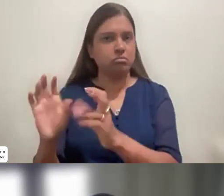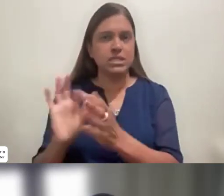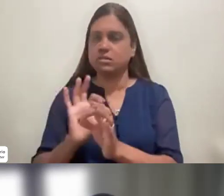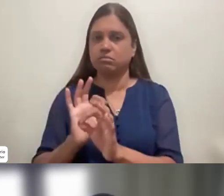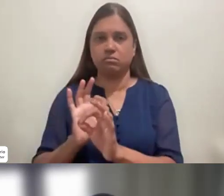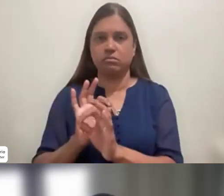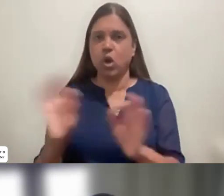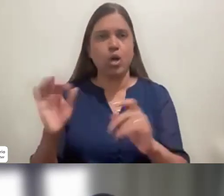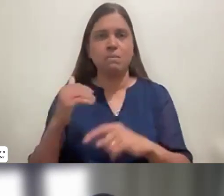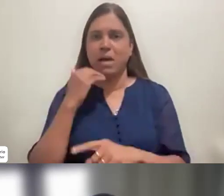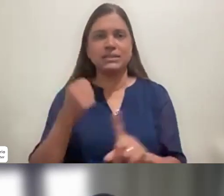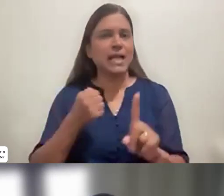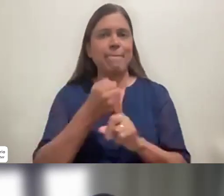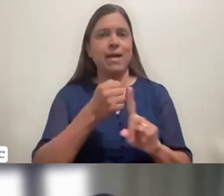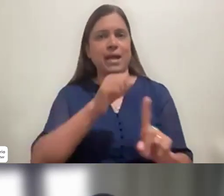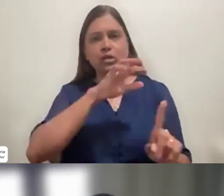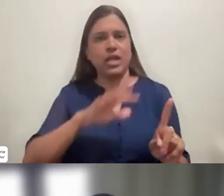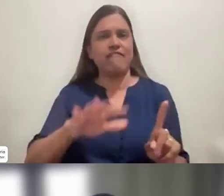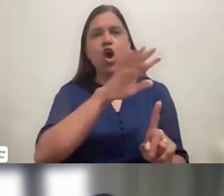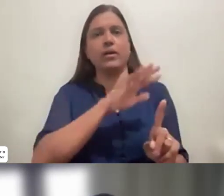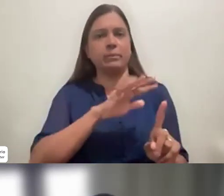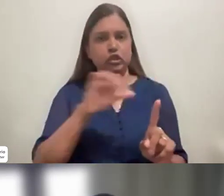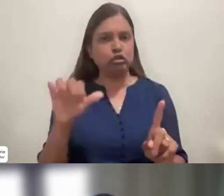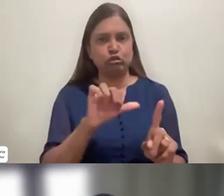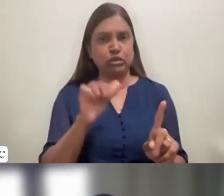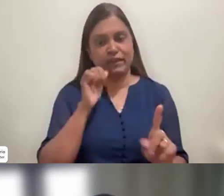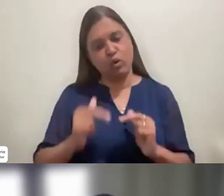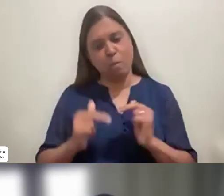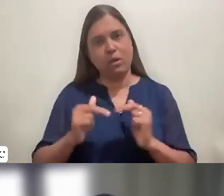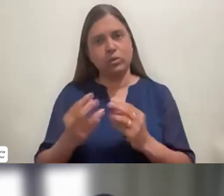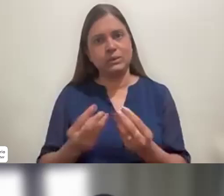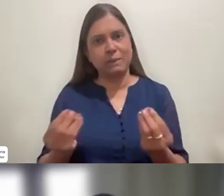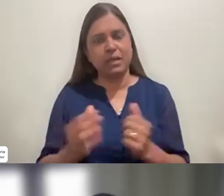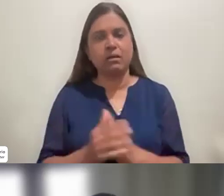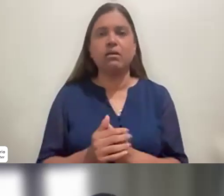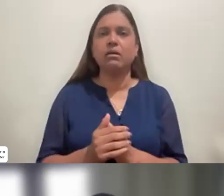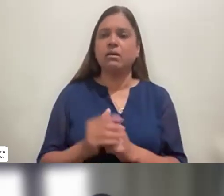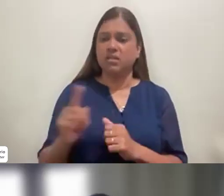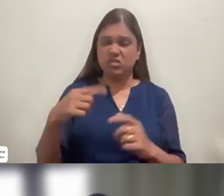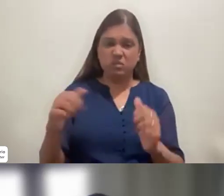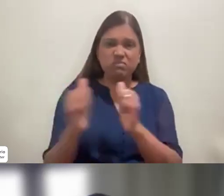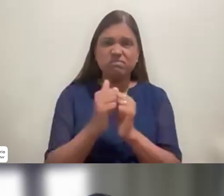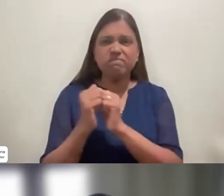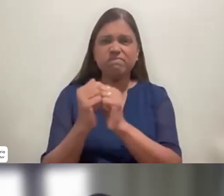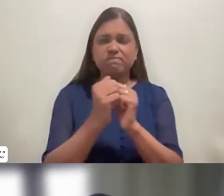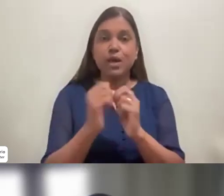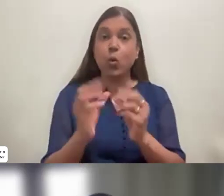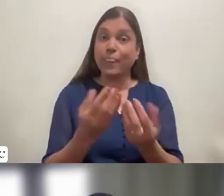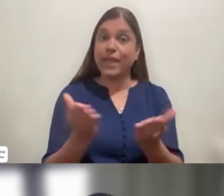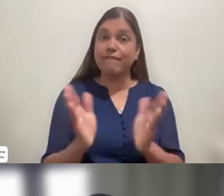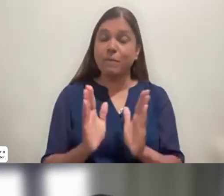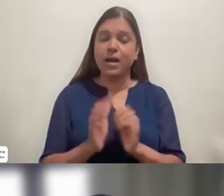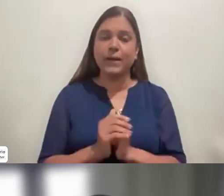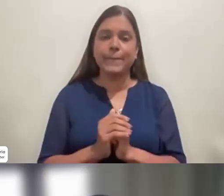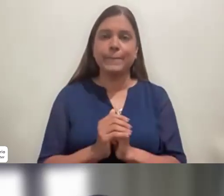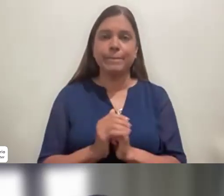this, I mean, it's not a topic that's being discussed very much with anybody. And I think, again, I think all